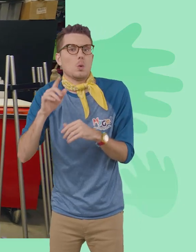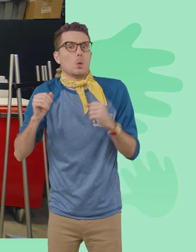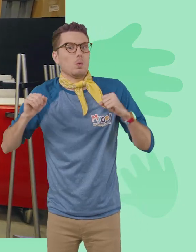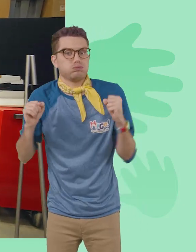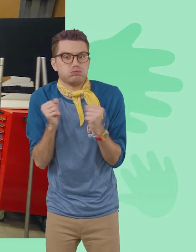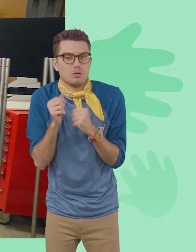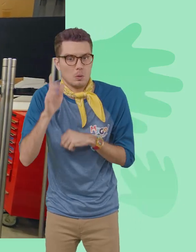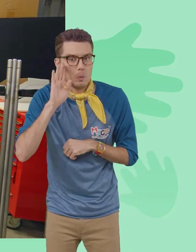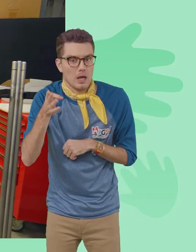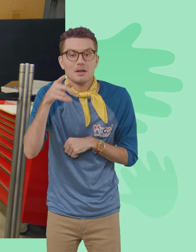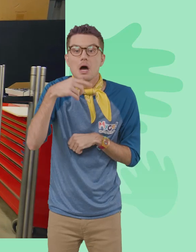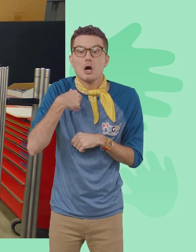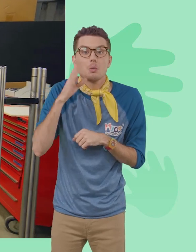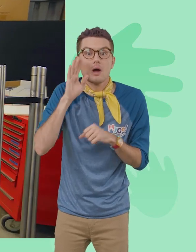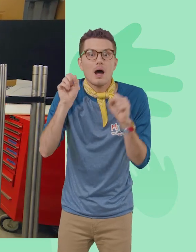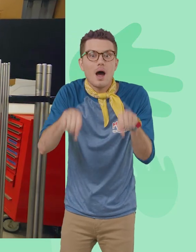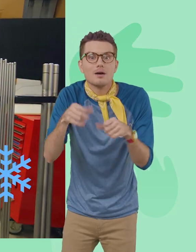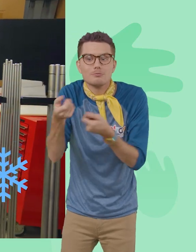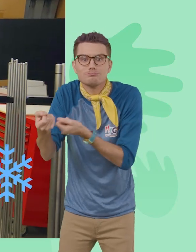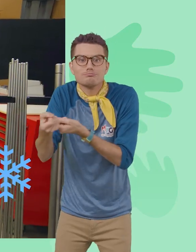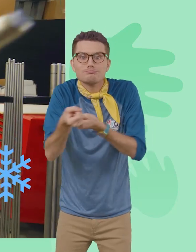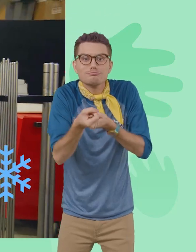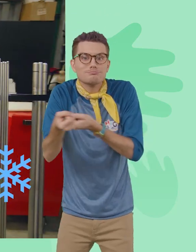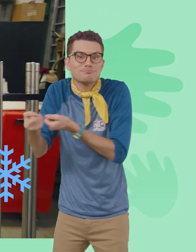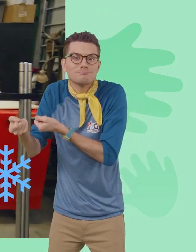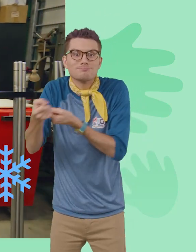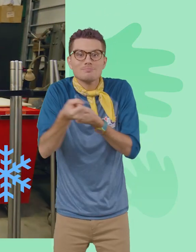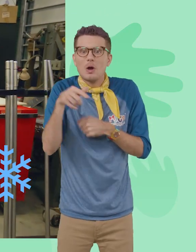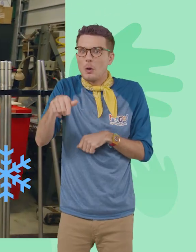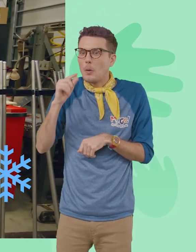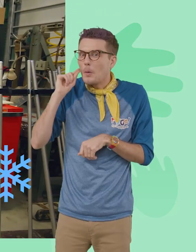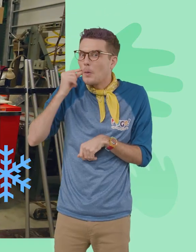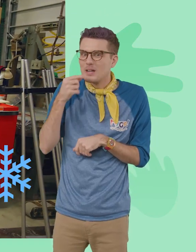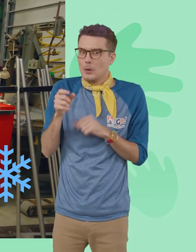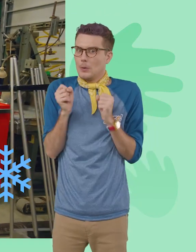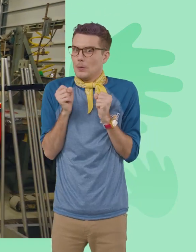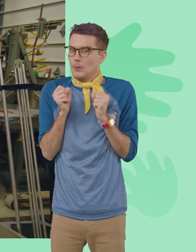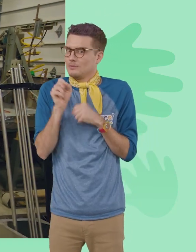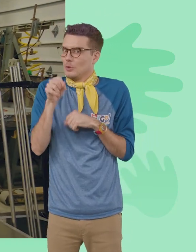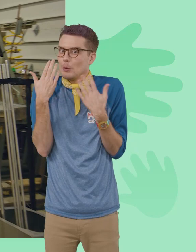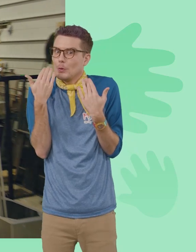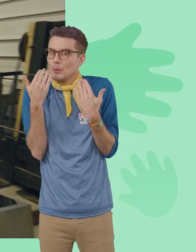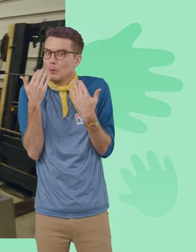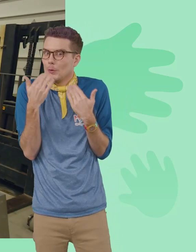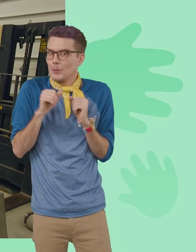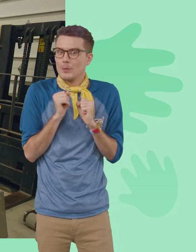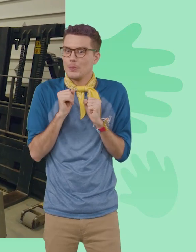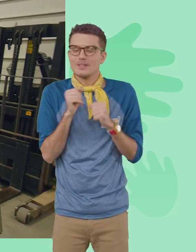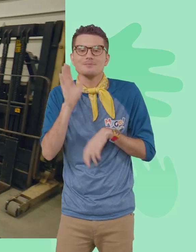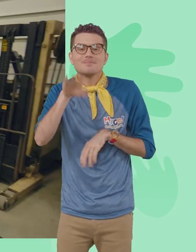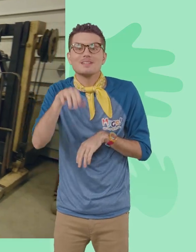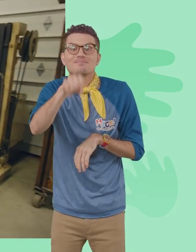These are used. And they are very cold. And that's why I am able to handle these. Yeah.